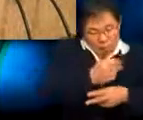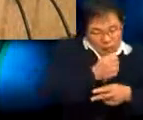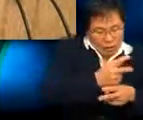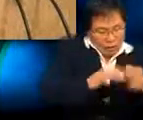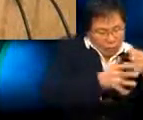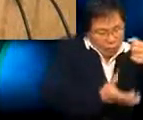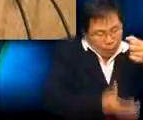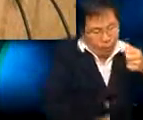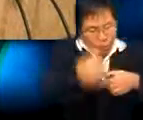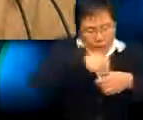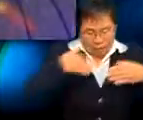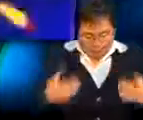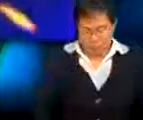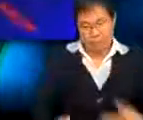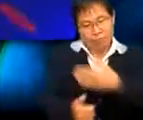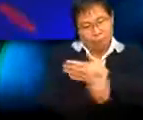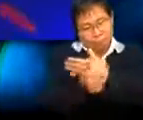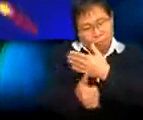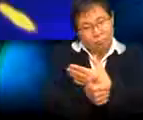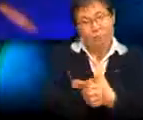accumulate in the body.